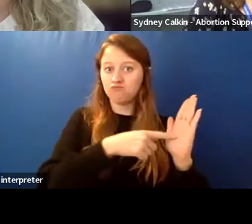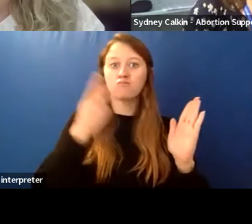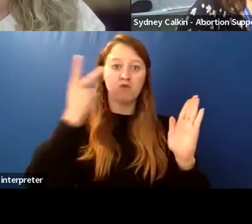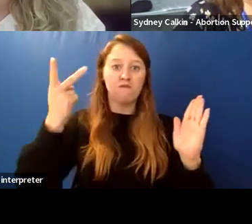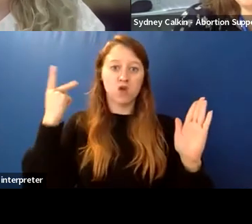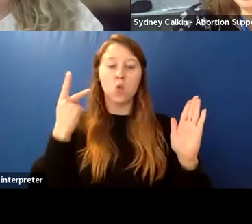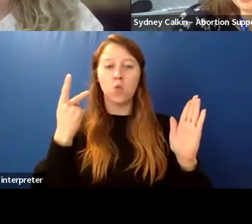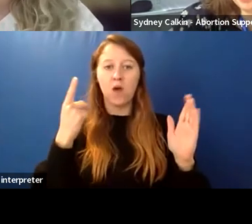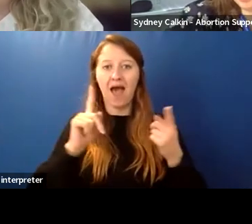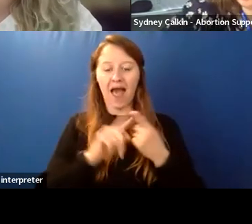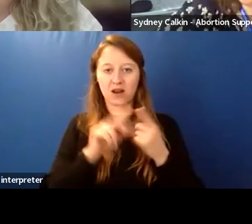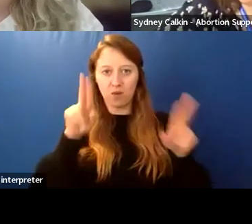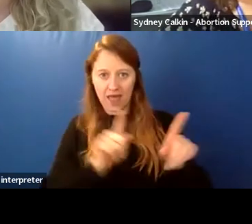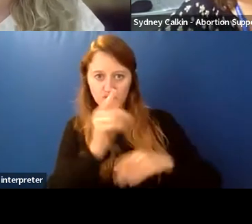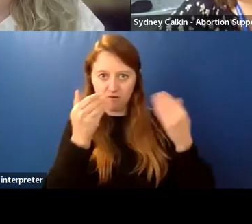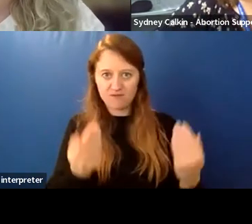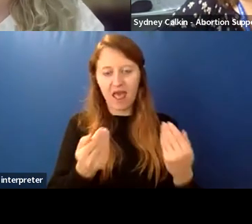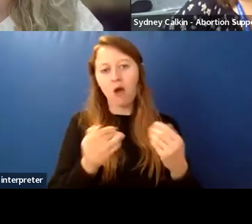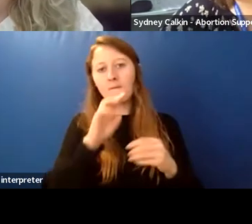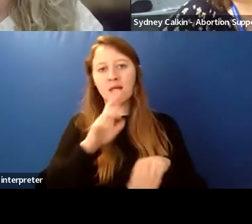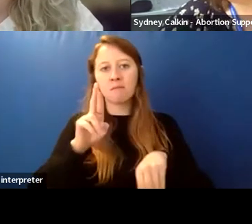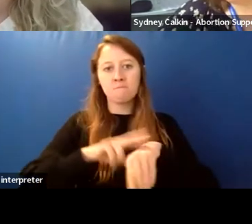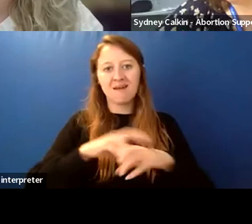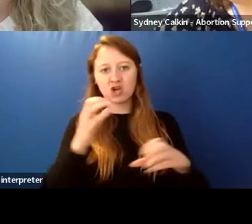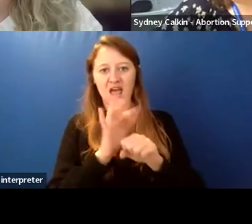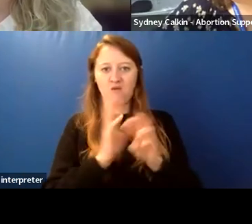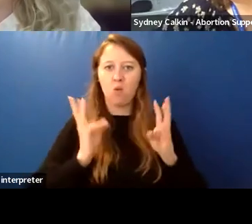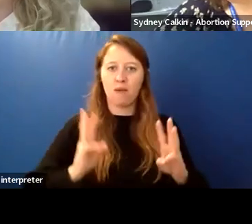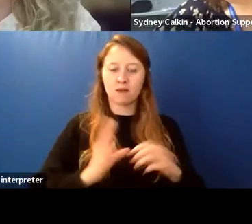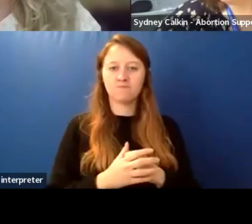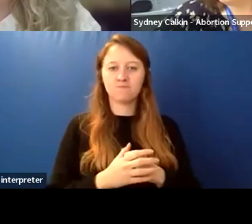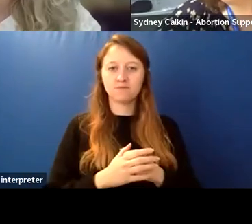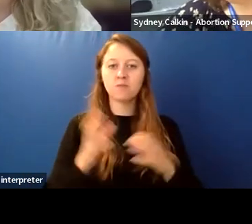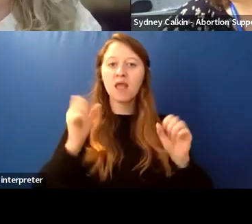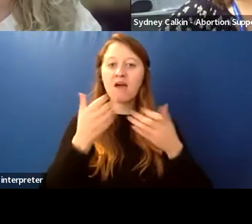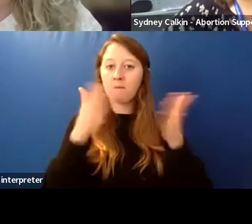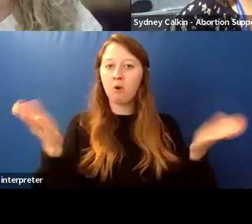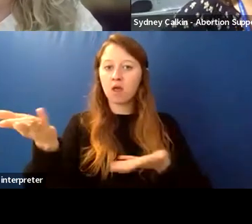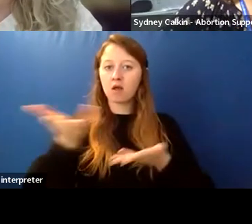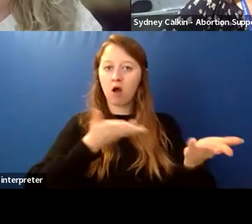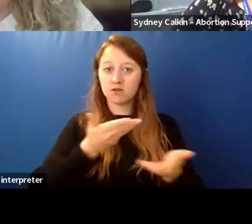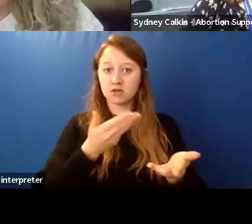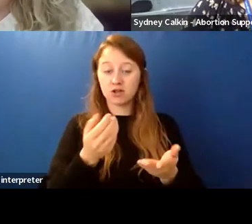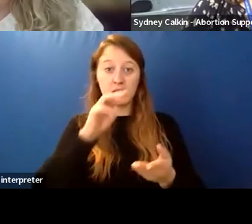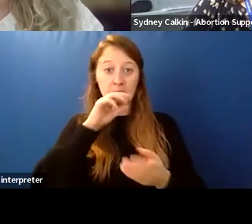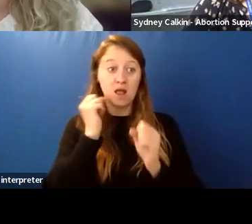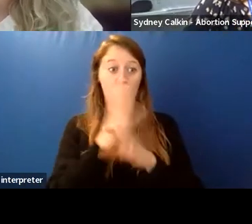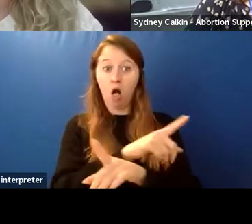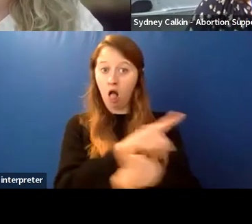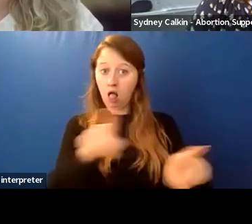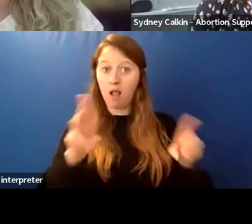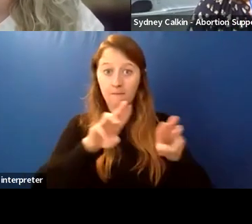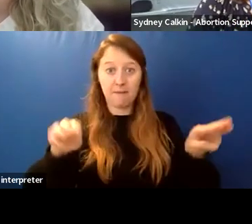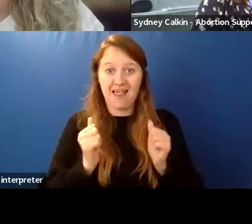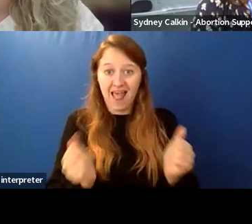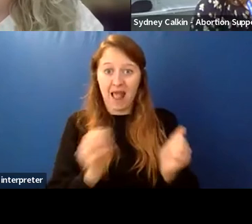people. As part of the review, there is currently a public consultation underway, which anybody can submit to. We really